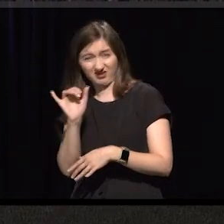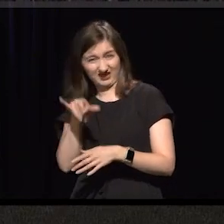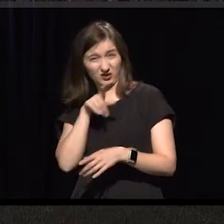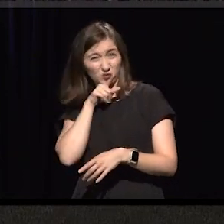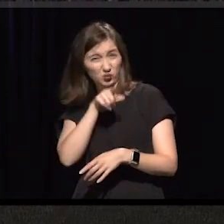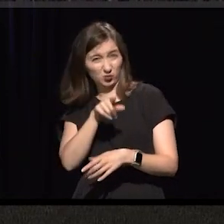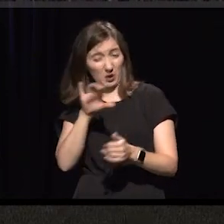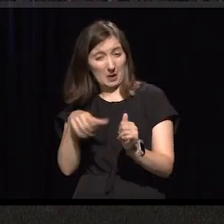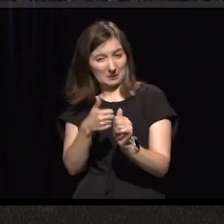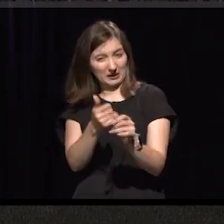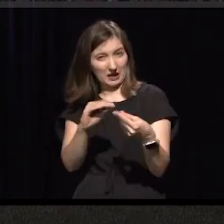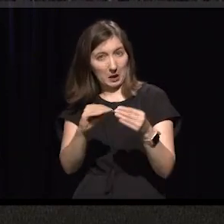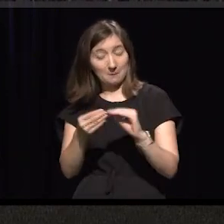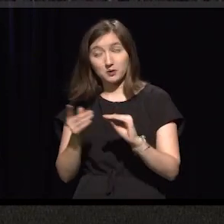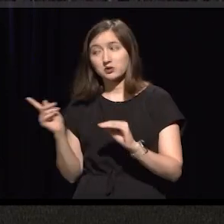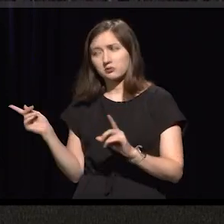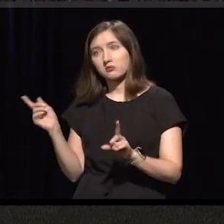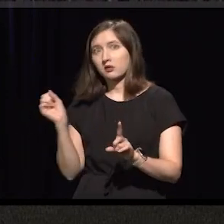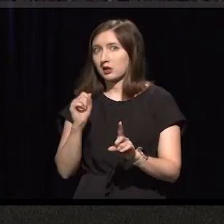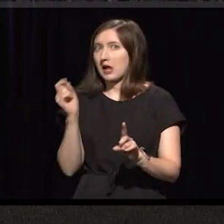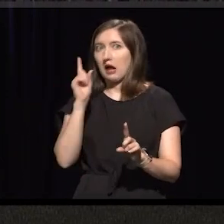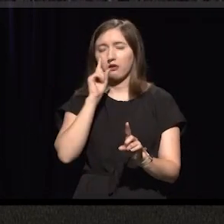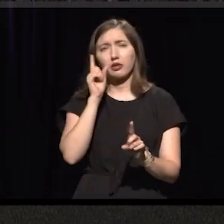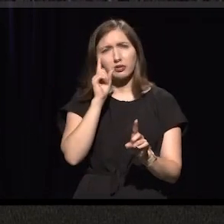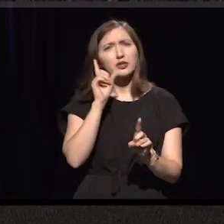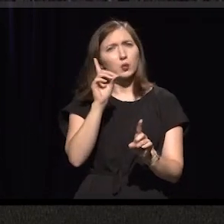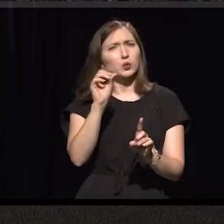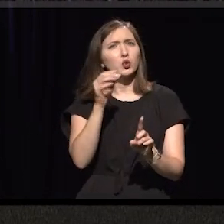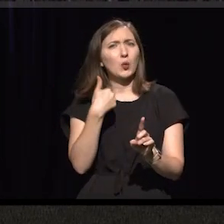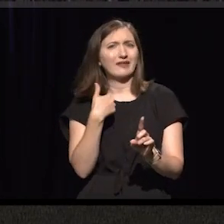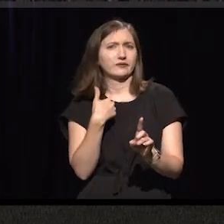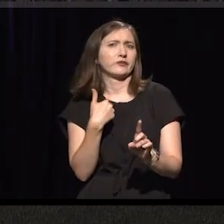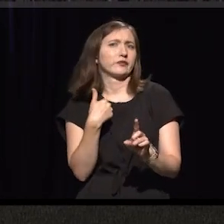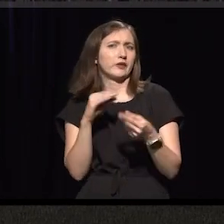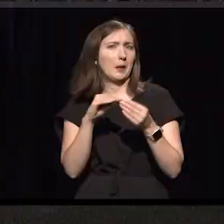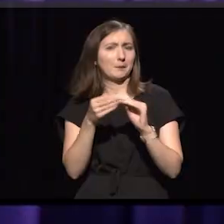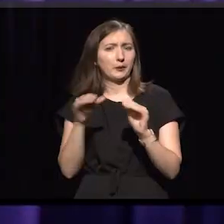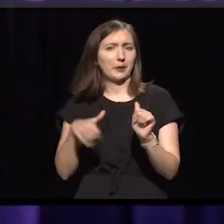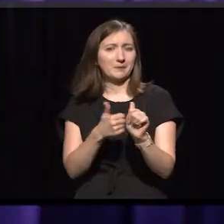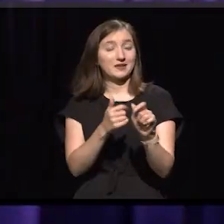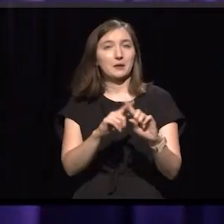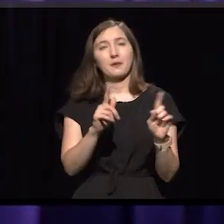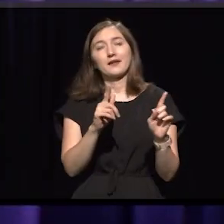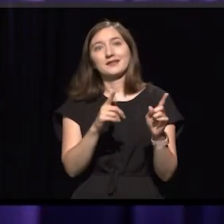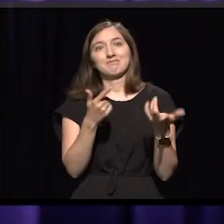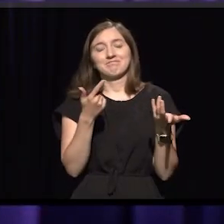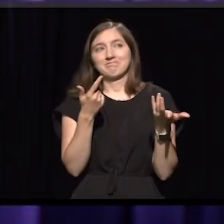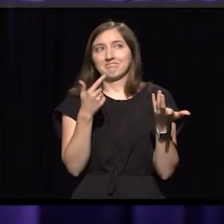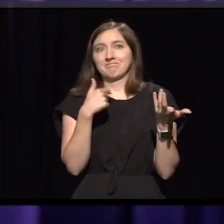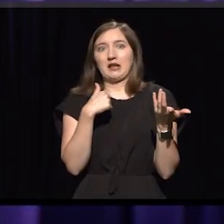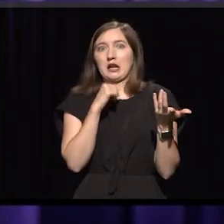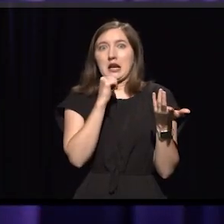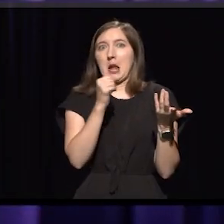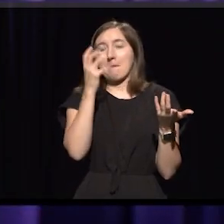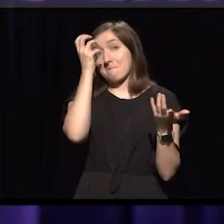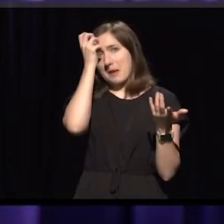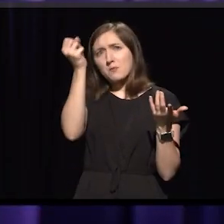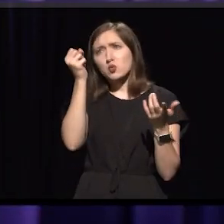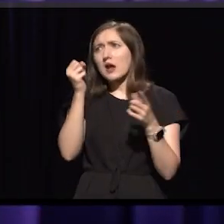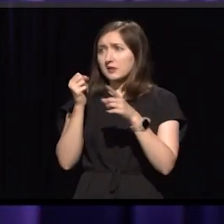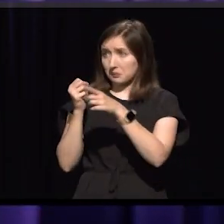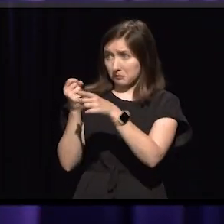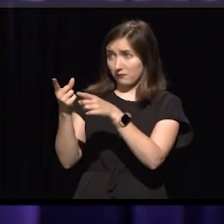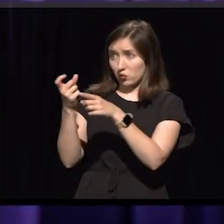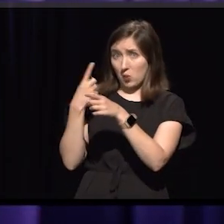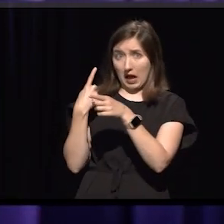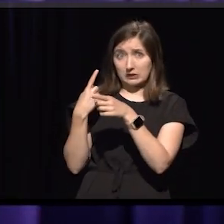I'm sure we do, but I do not have that off the top of my head. But if you put it through, our PIO, we can get you that.